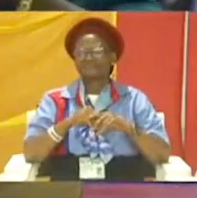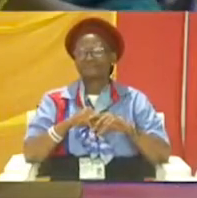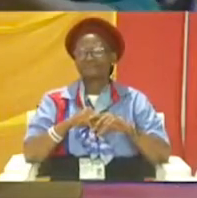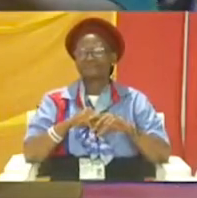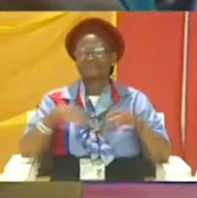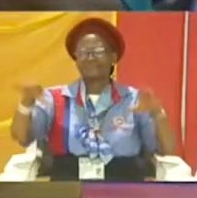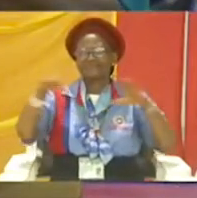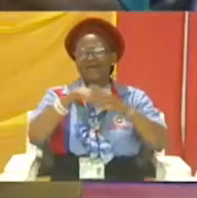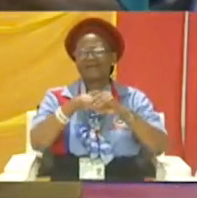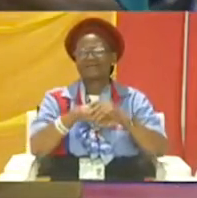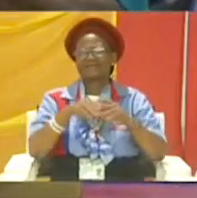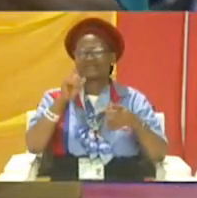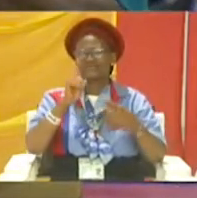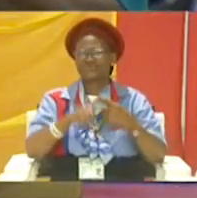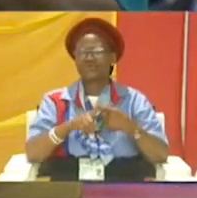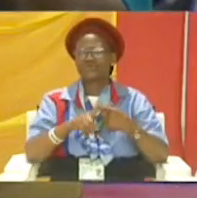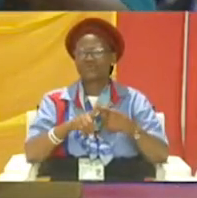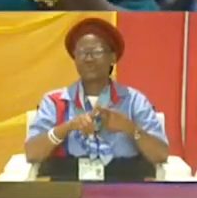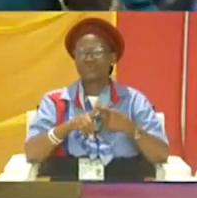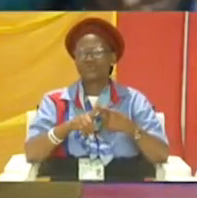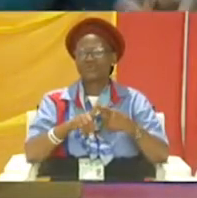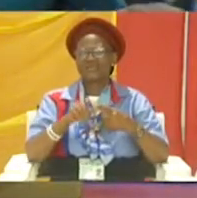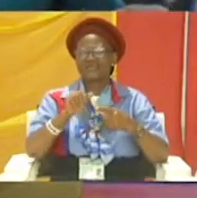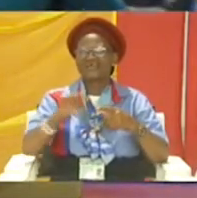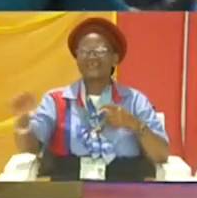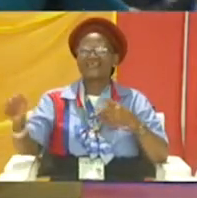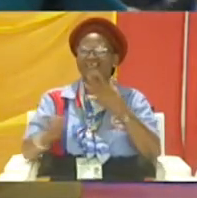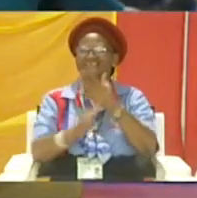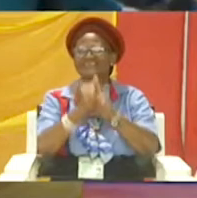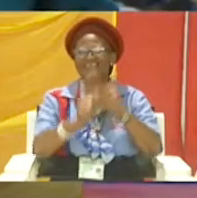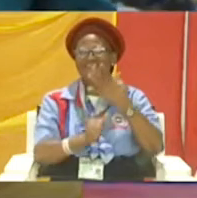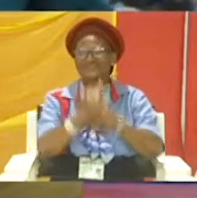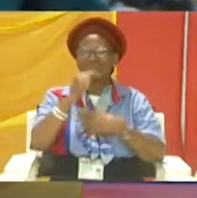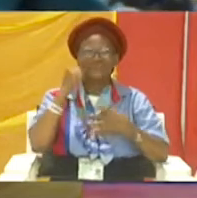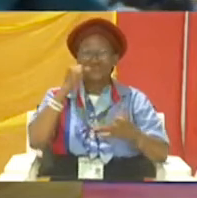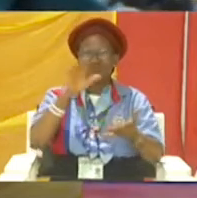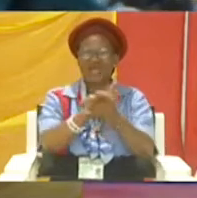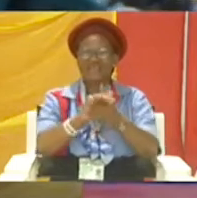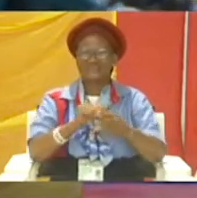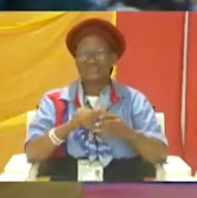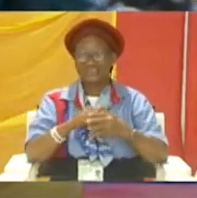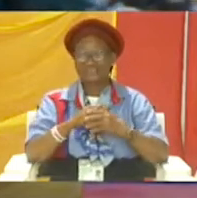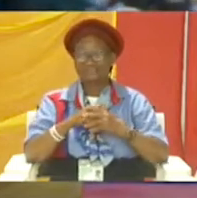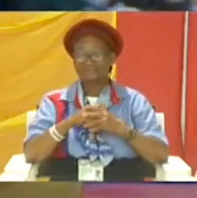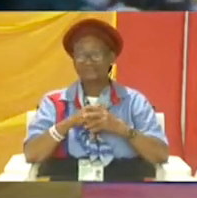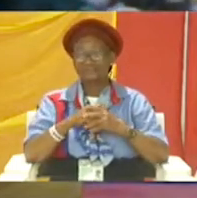married to a dangerous wife.